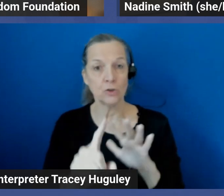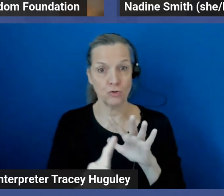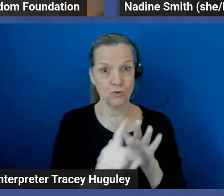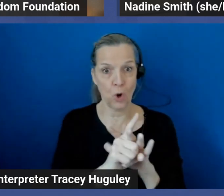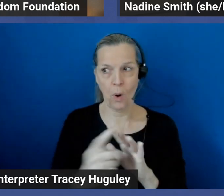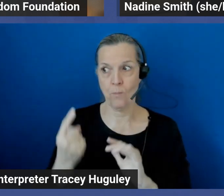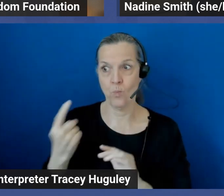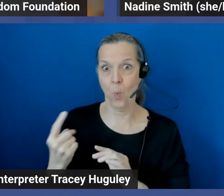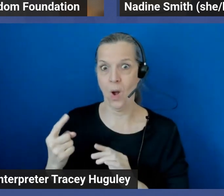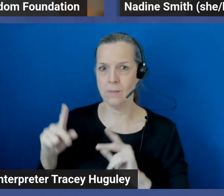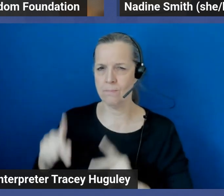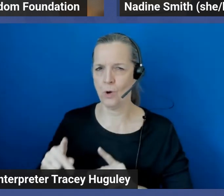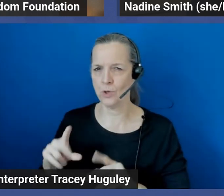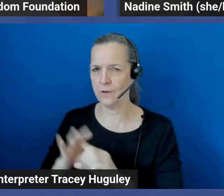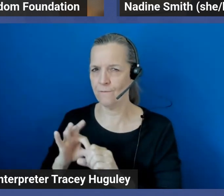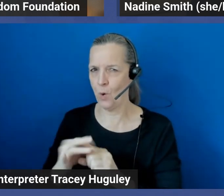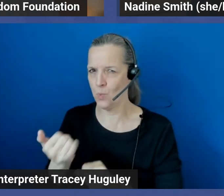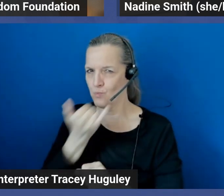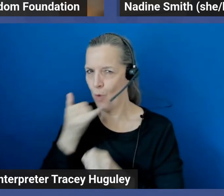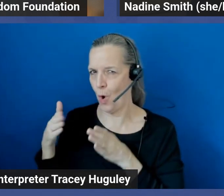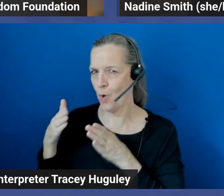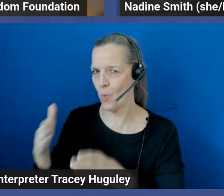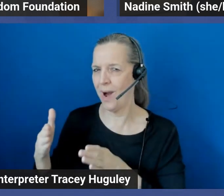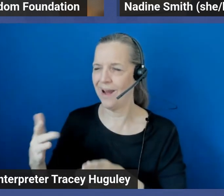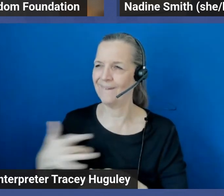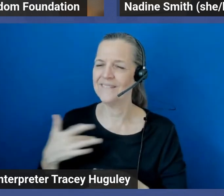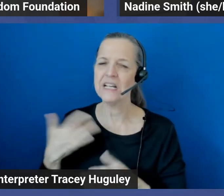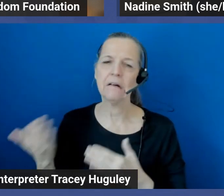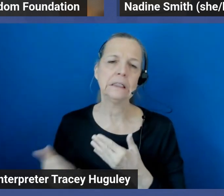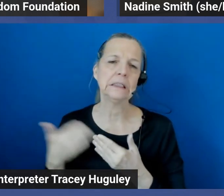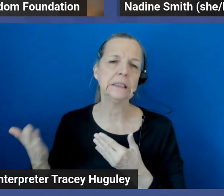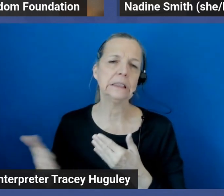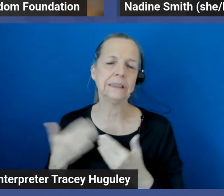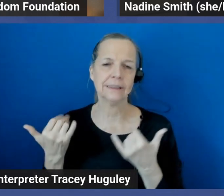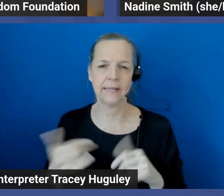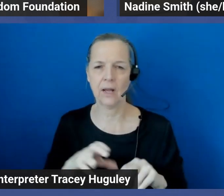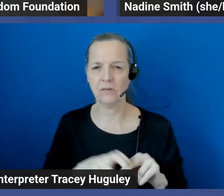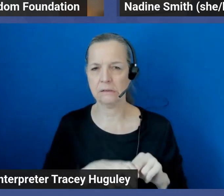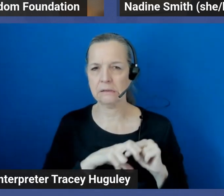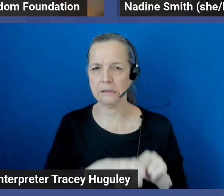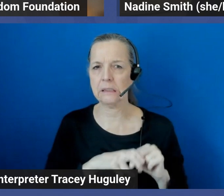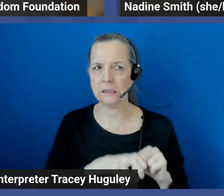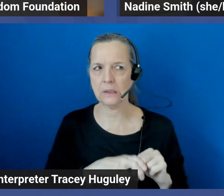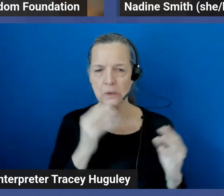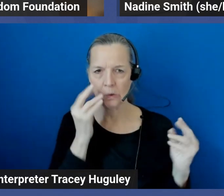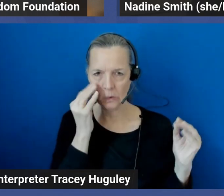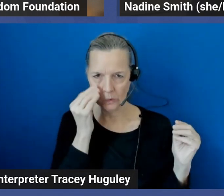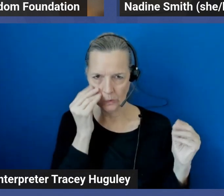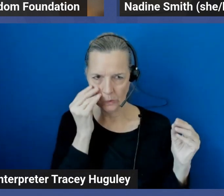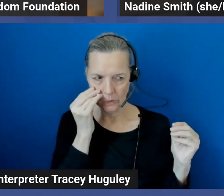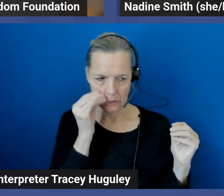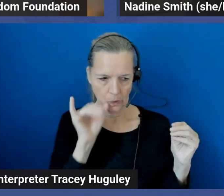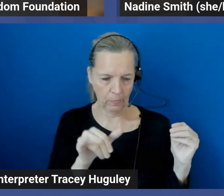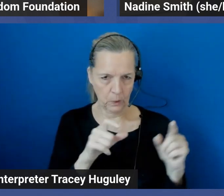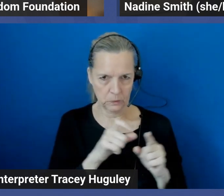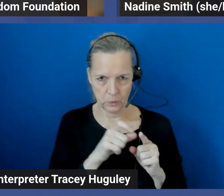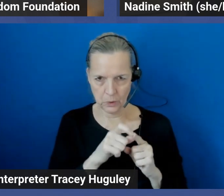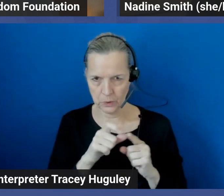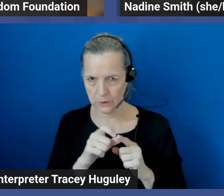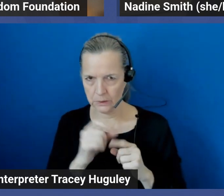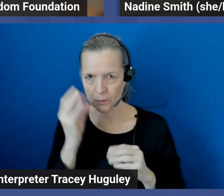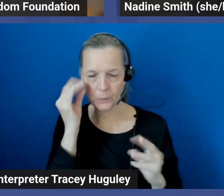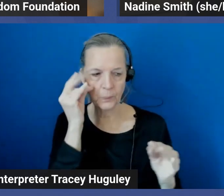wrong way because they think it's the path of least resistance is now sitting with those words,